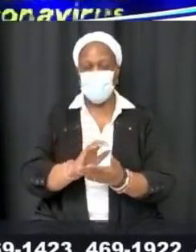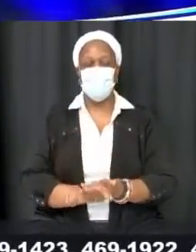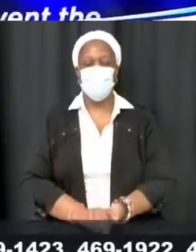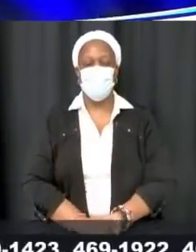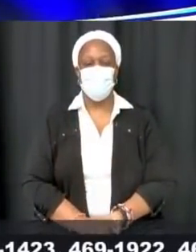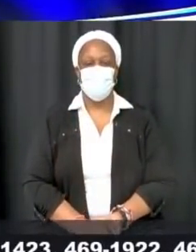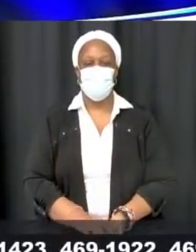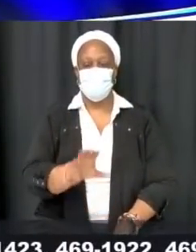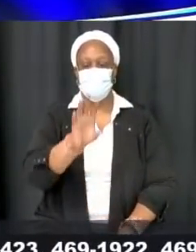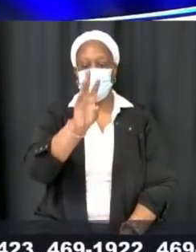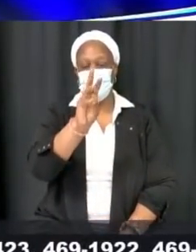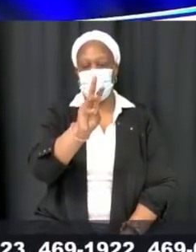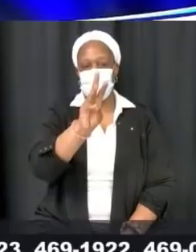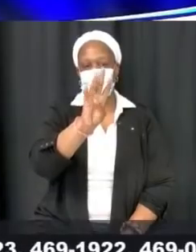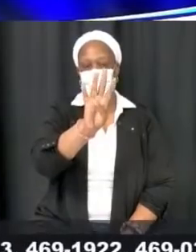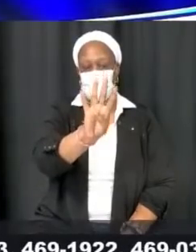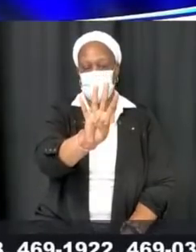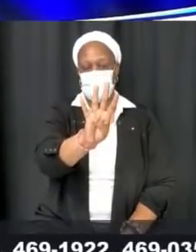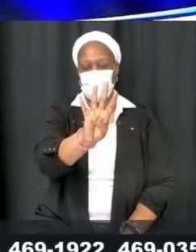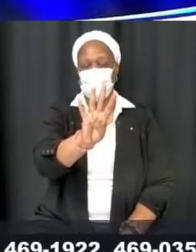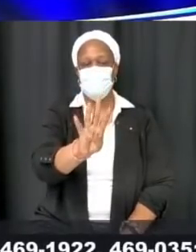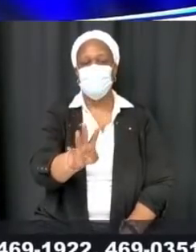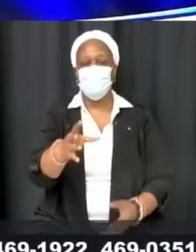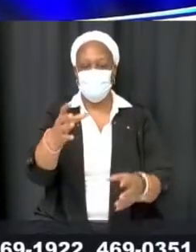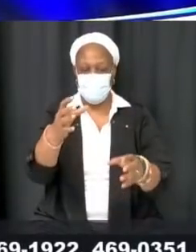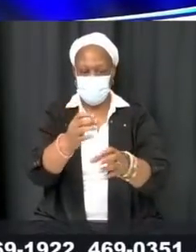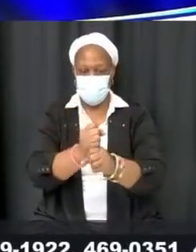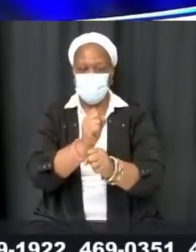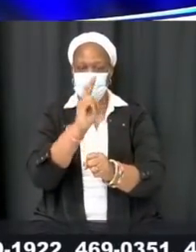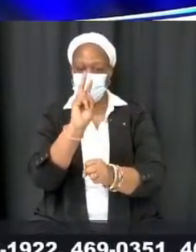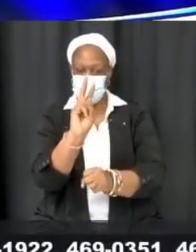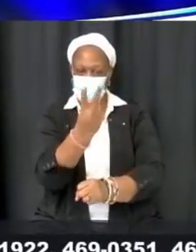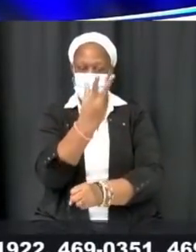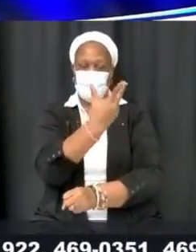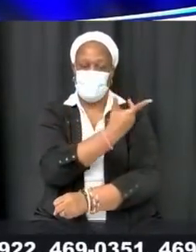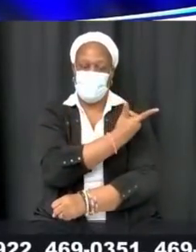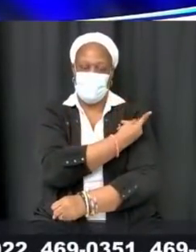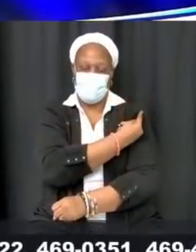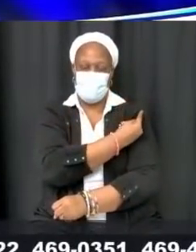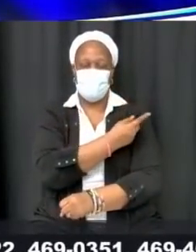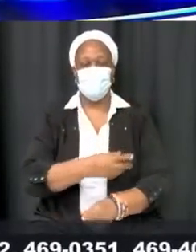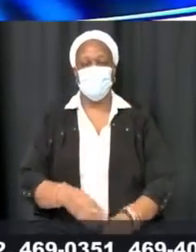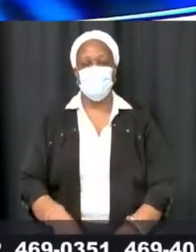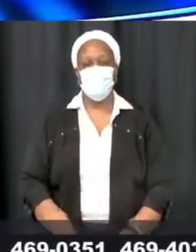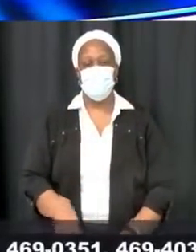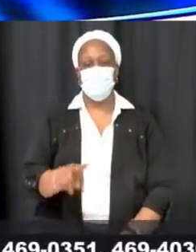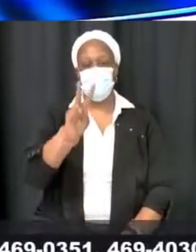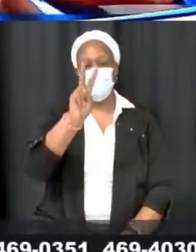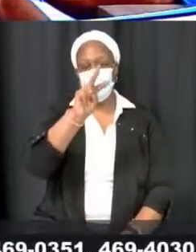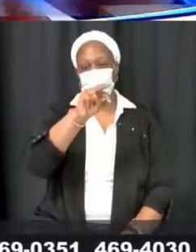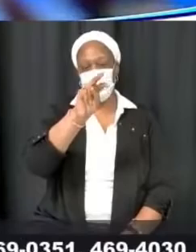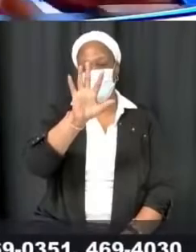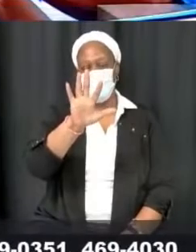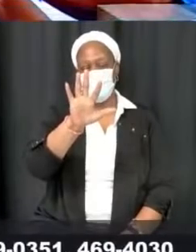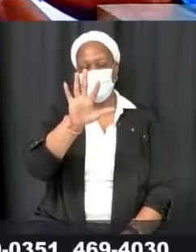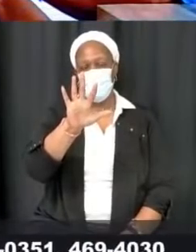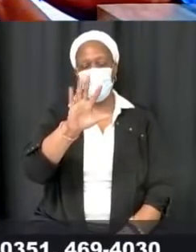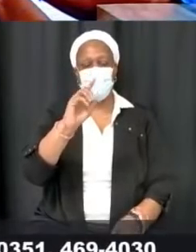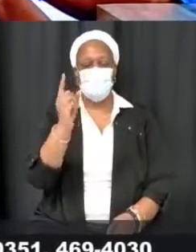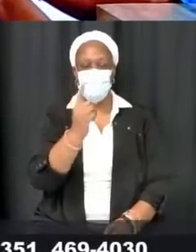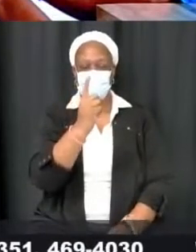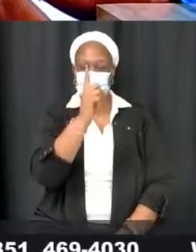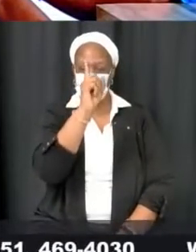64 of that 89 have been fully vaxxed with their 2 doses, and 25 have had